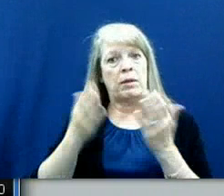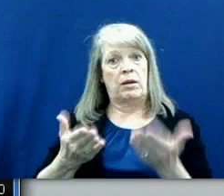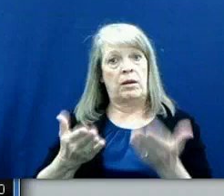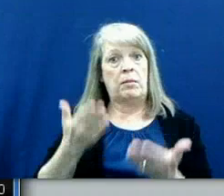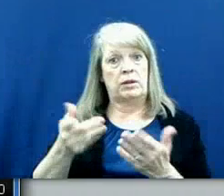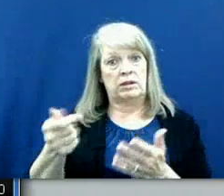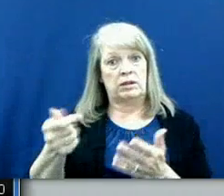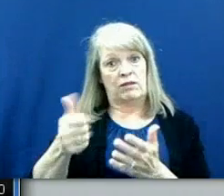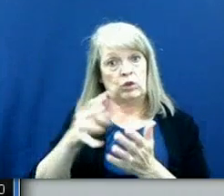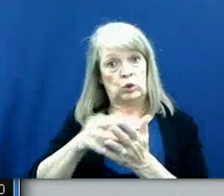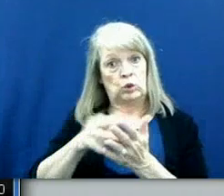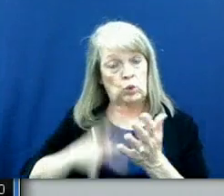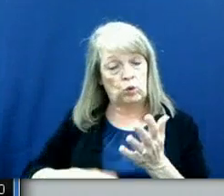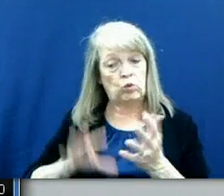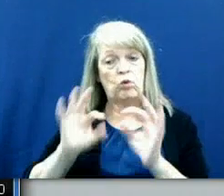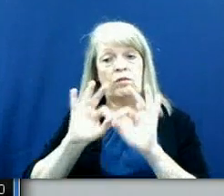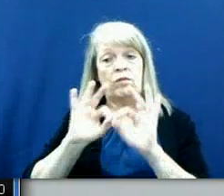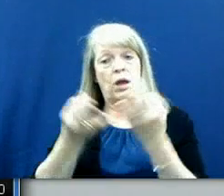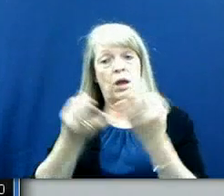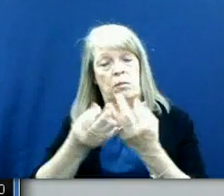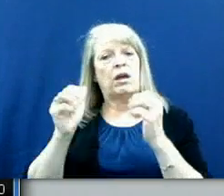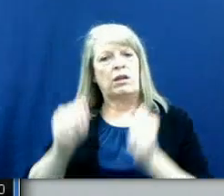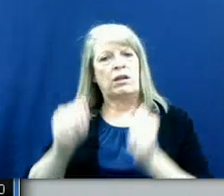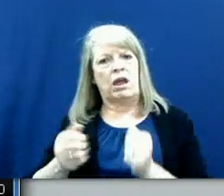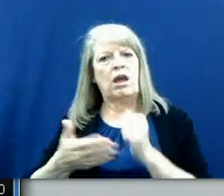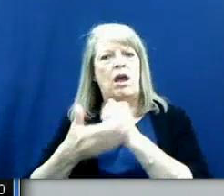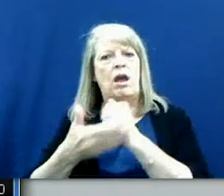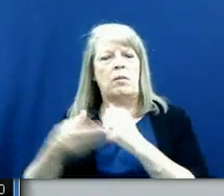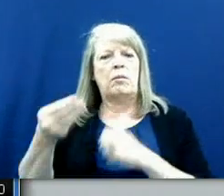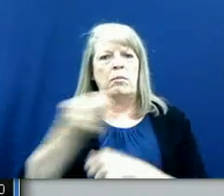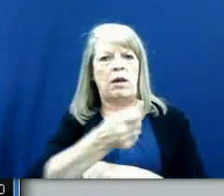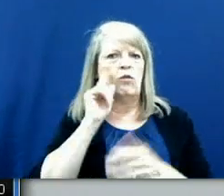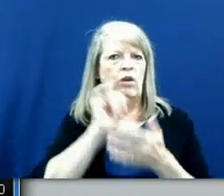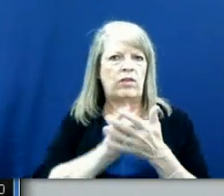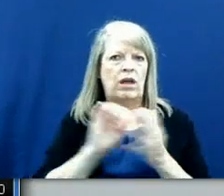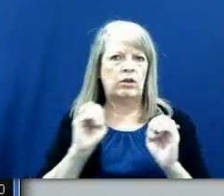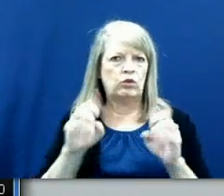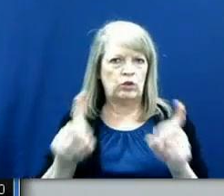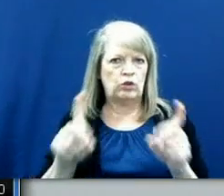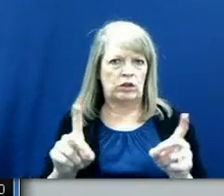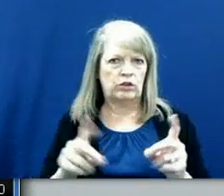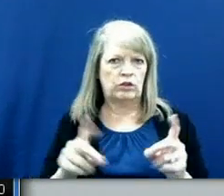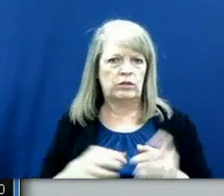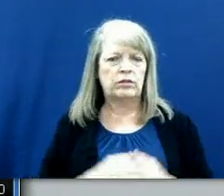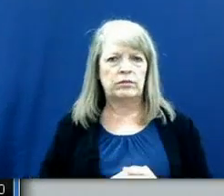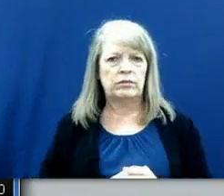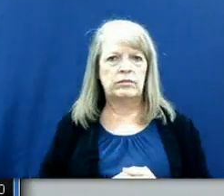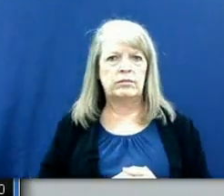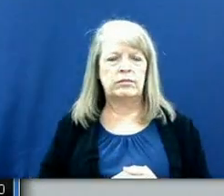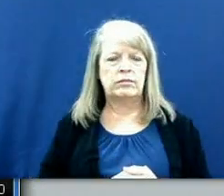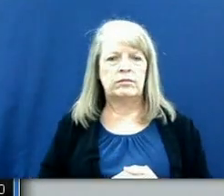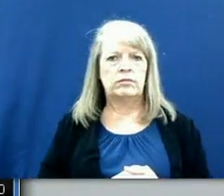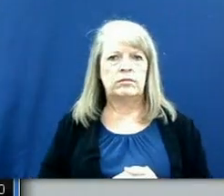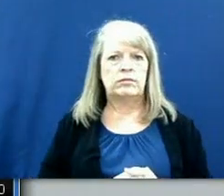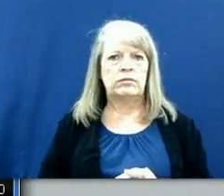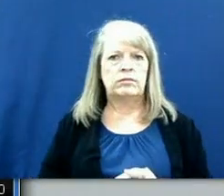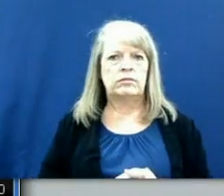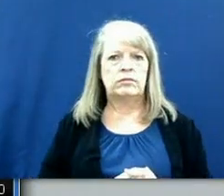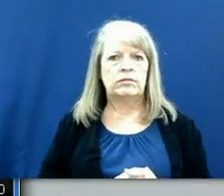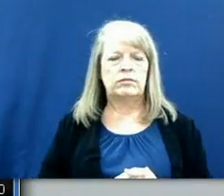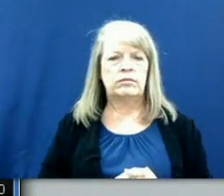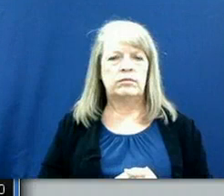ability to contribute to the education.